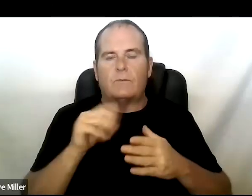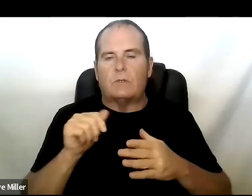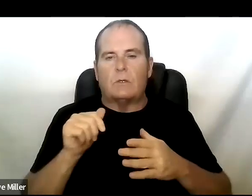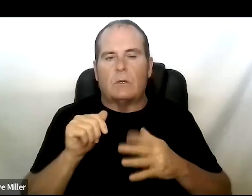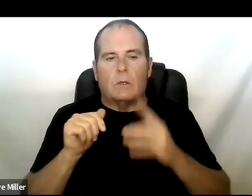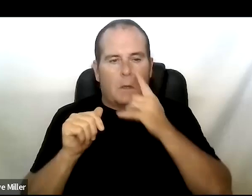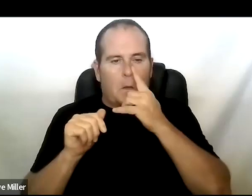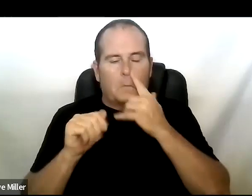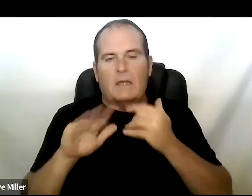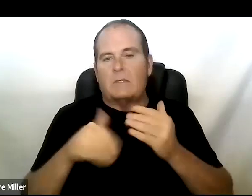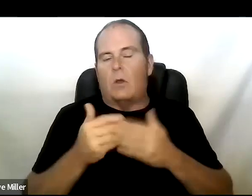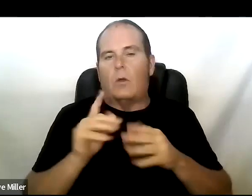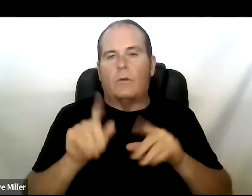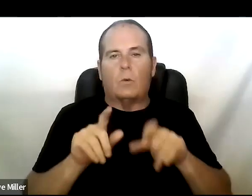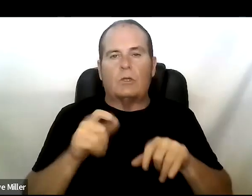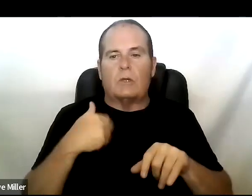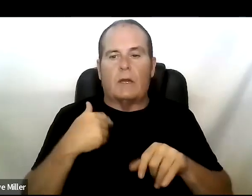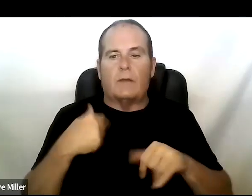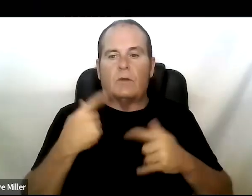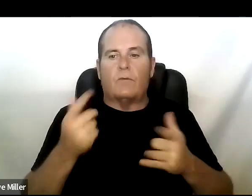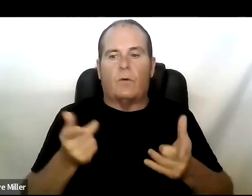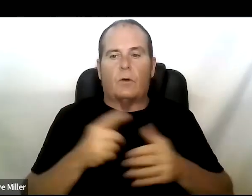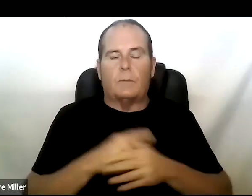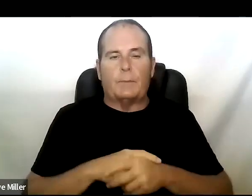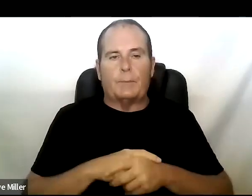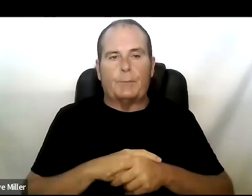That is all the questions that I have so far.